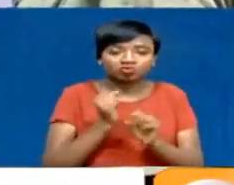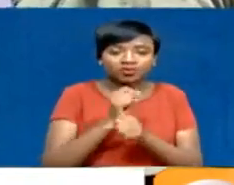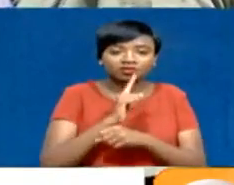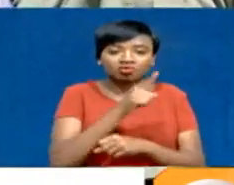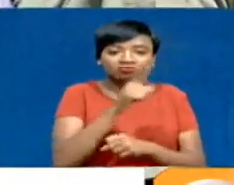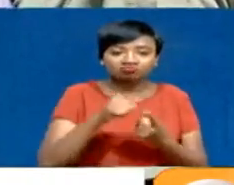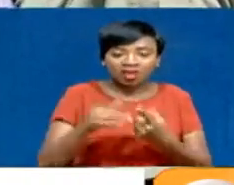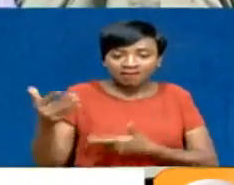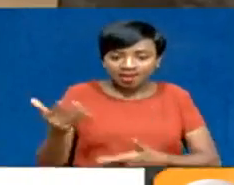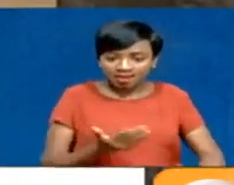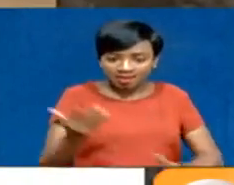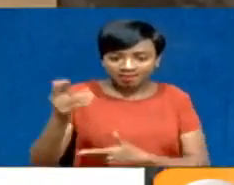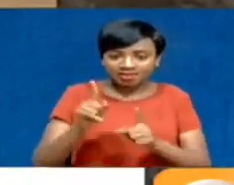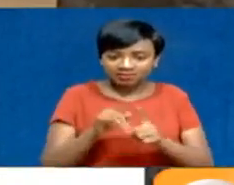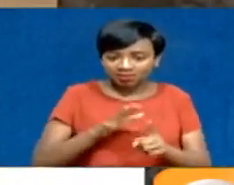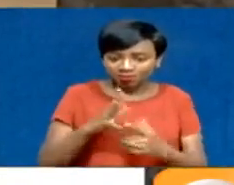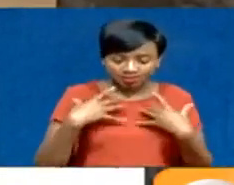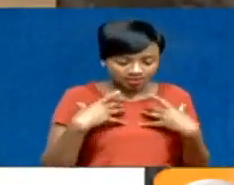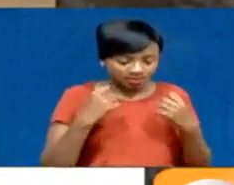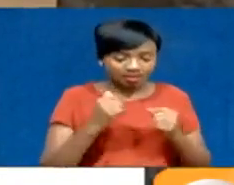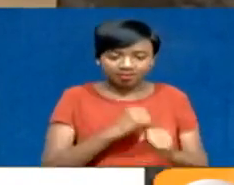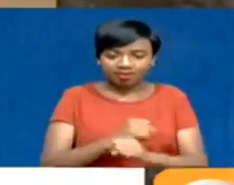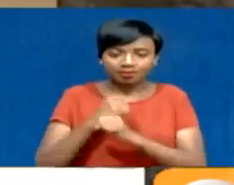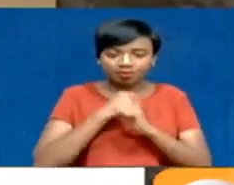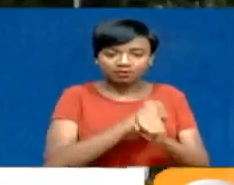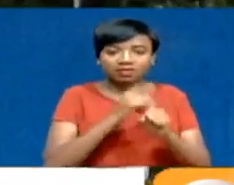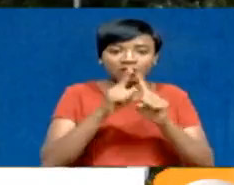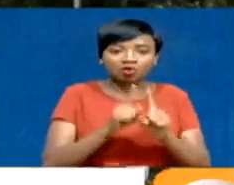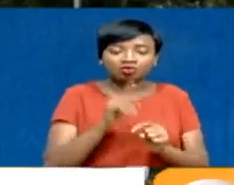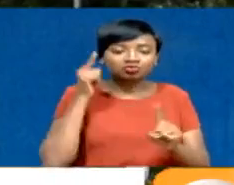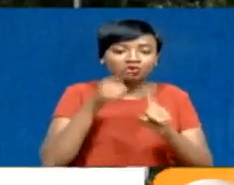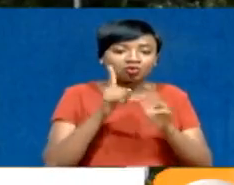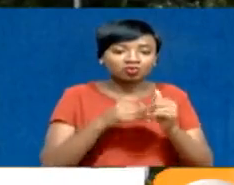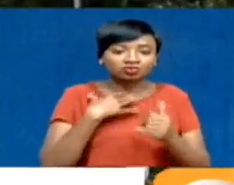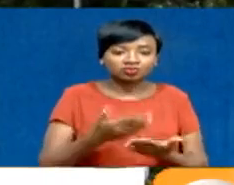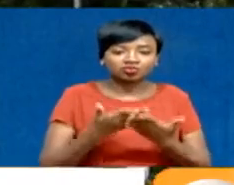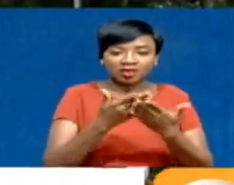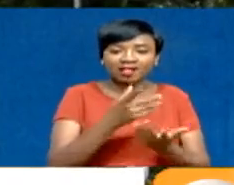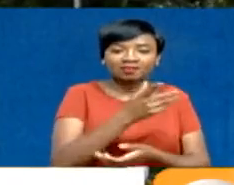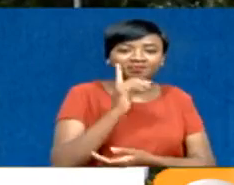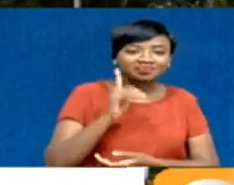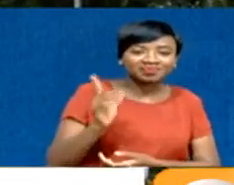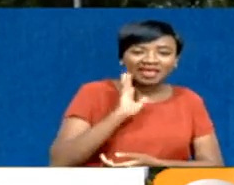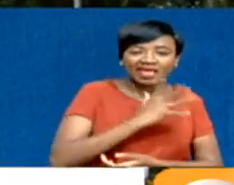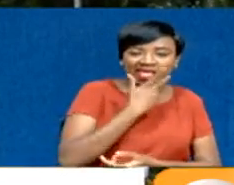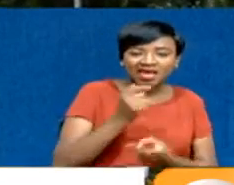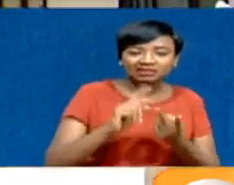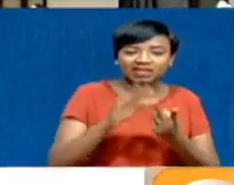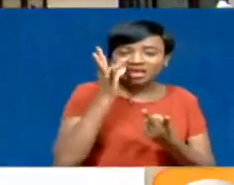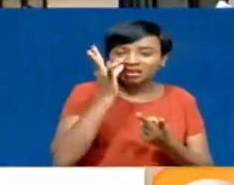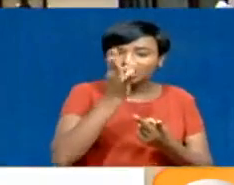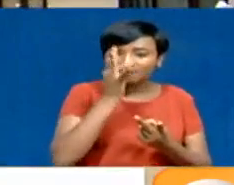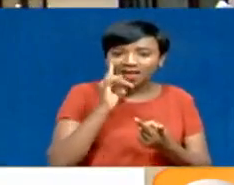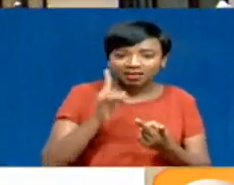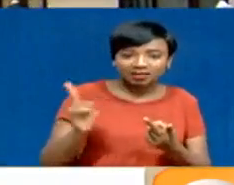are health-wise secure. The hospital was upgraded to ease pressure on Kenyatta National Hospital and Mama Lucy Kibaki Hospital in